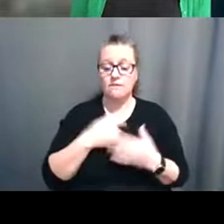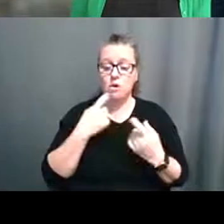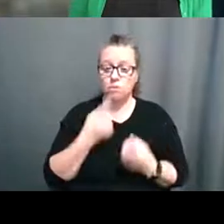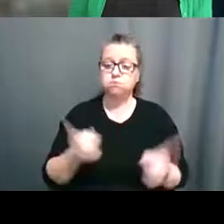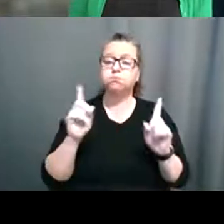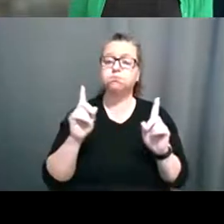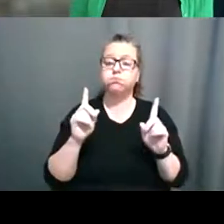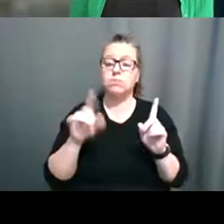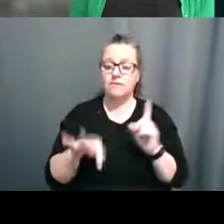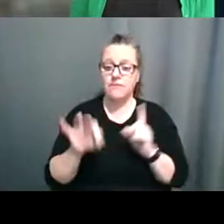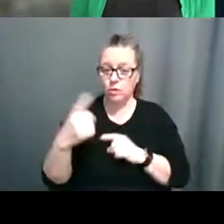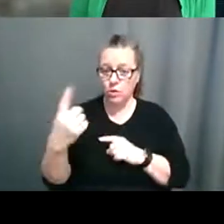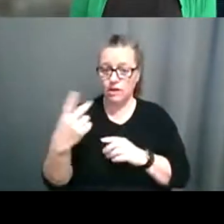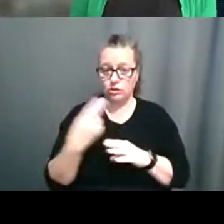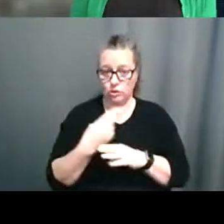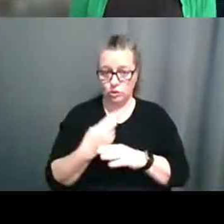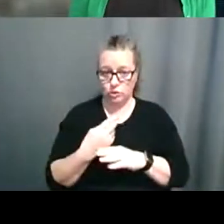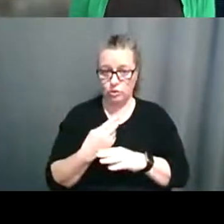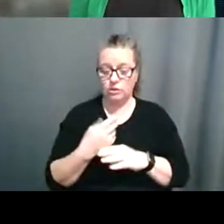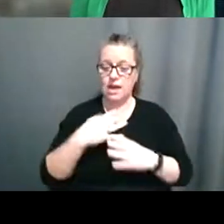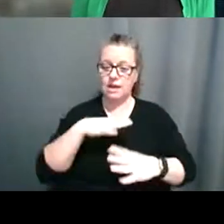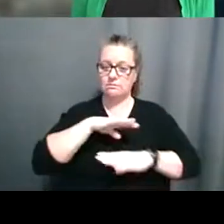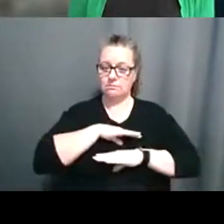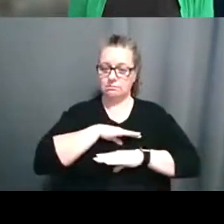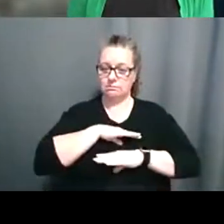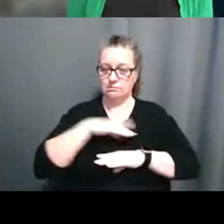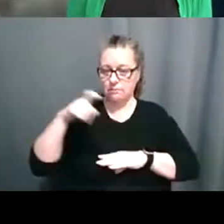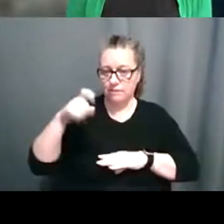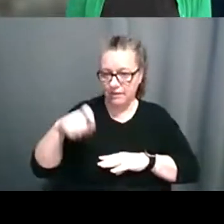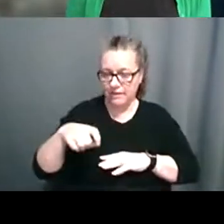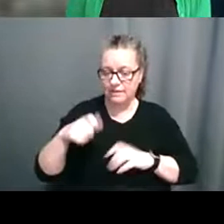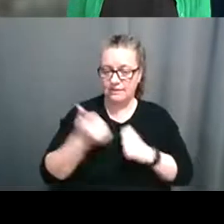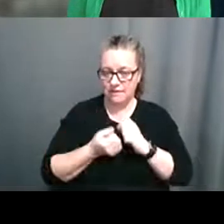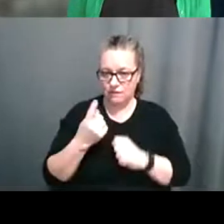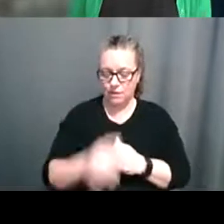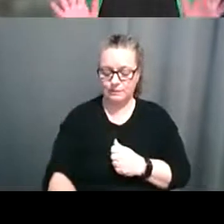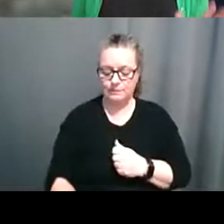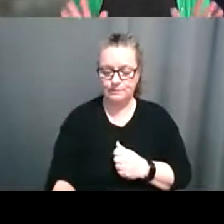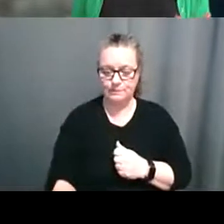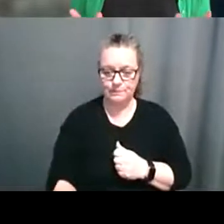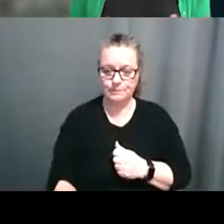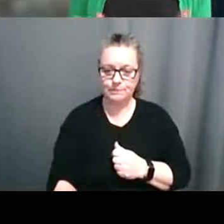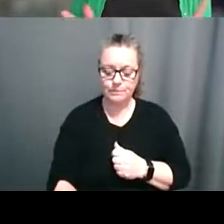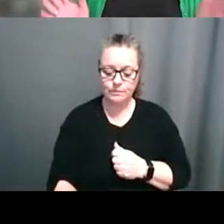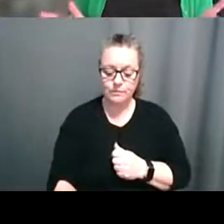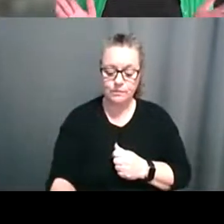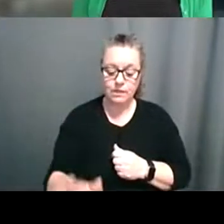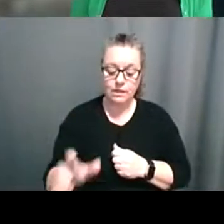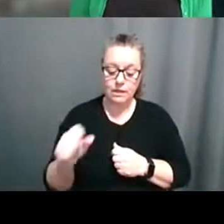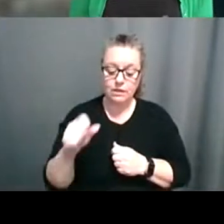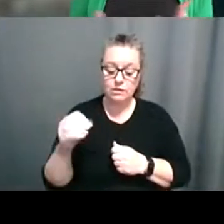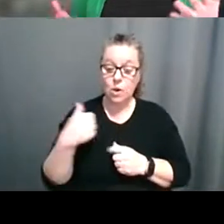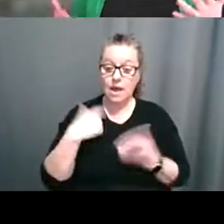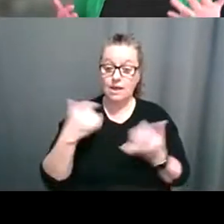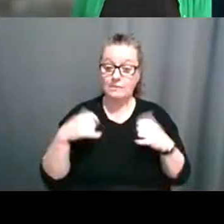consistently used and met the needs of both staff and our office chief. So full disclosure, I am still a